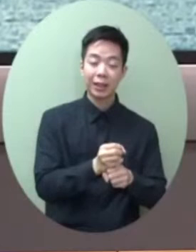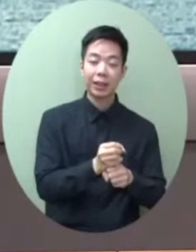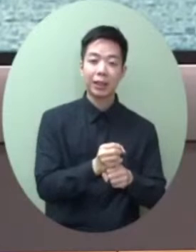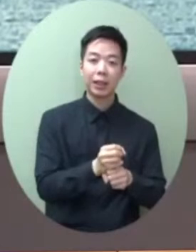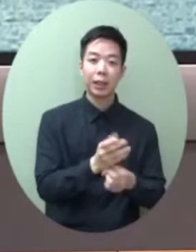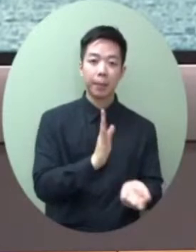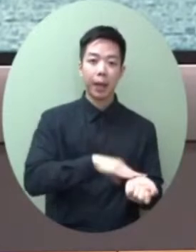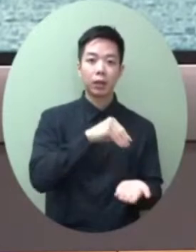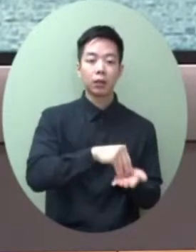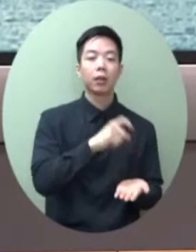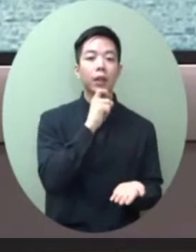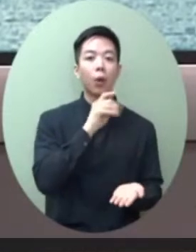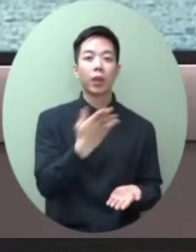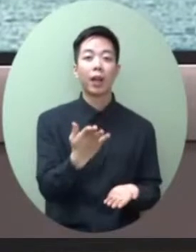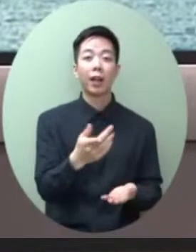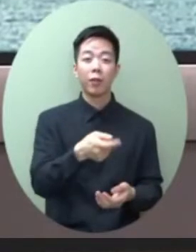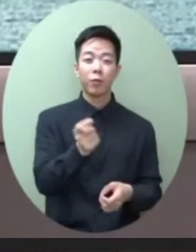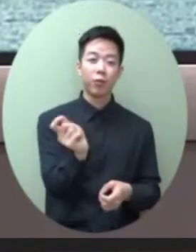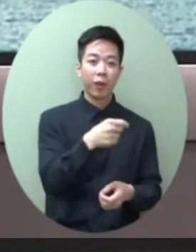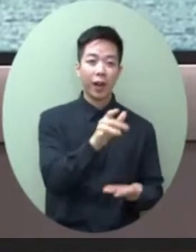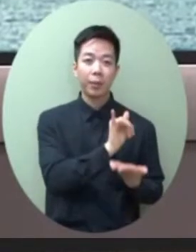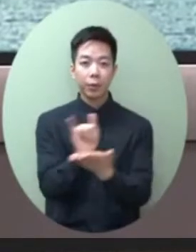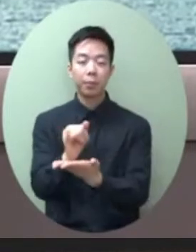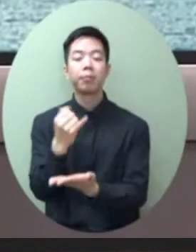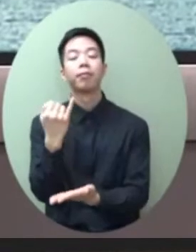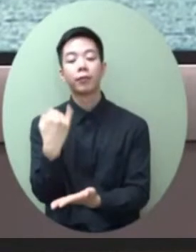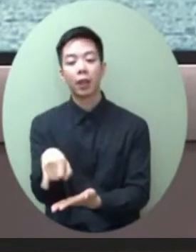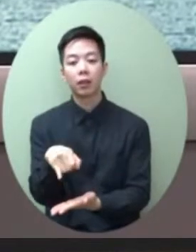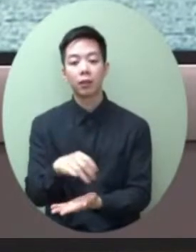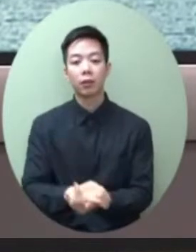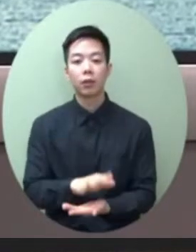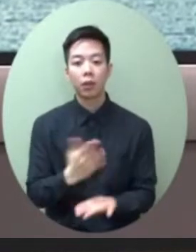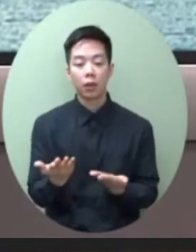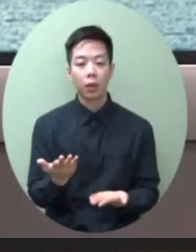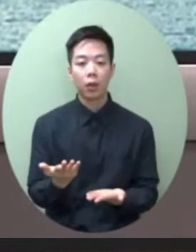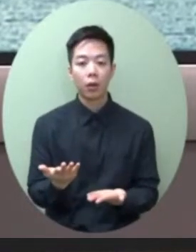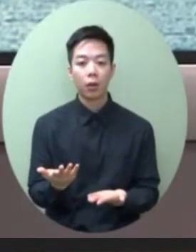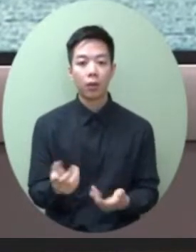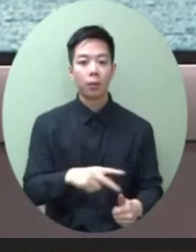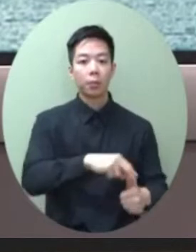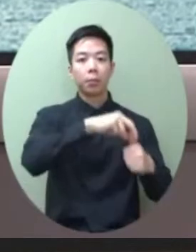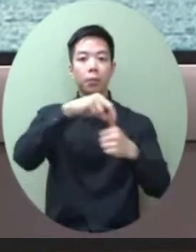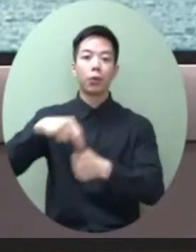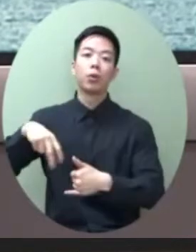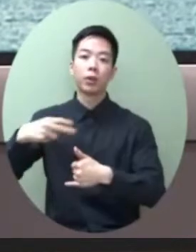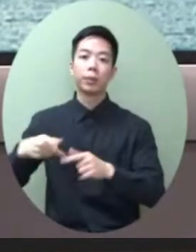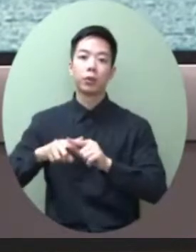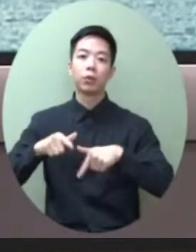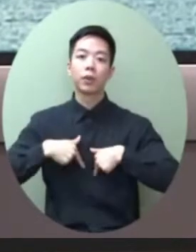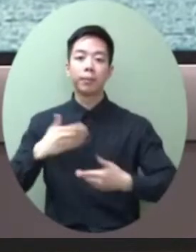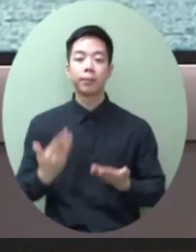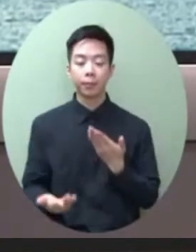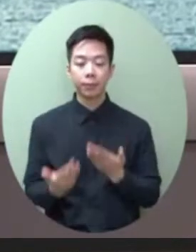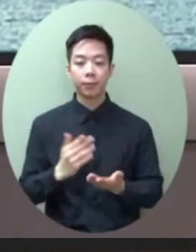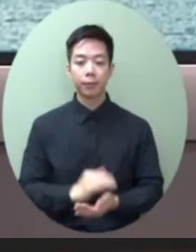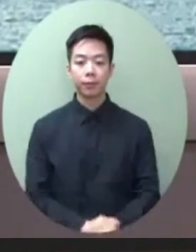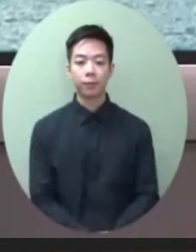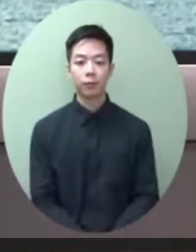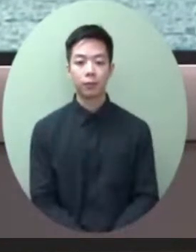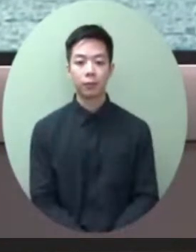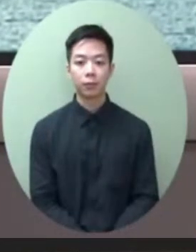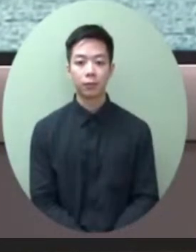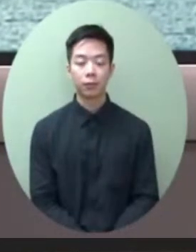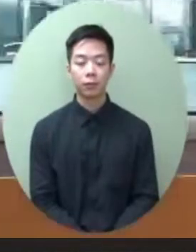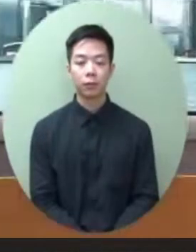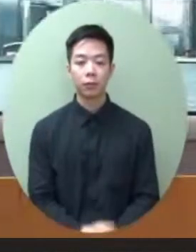the rapid test. However, they are not being yet. Therefore, we will arrange them to serve the quarantine